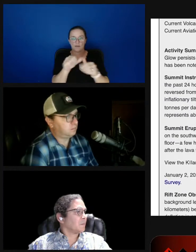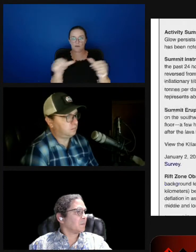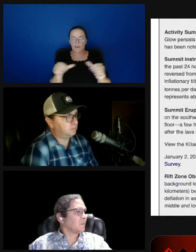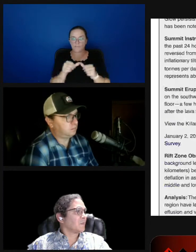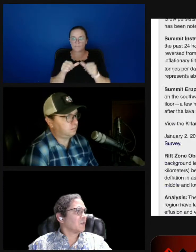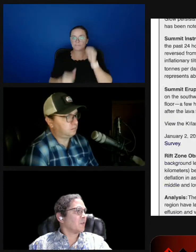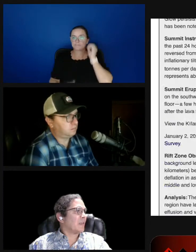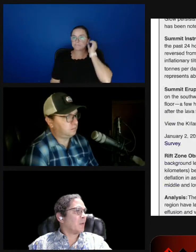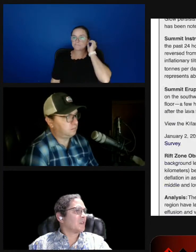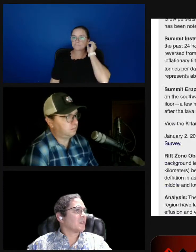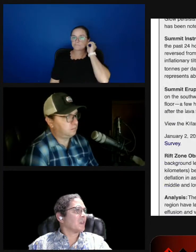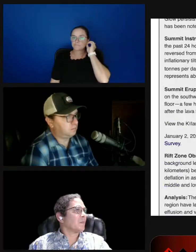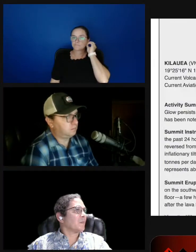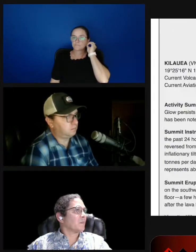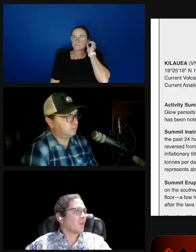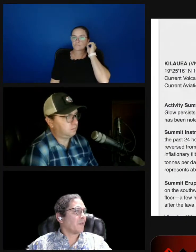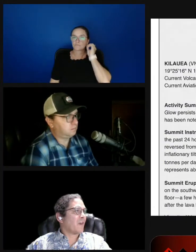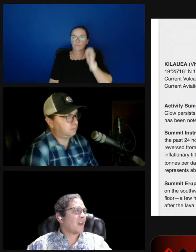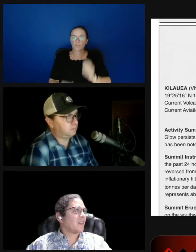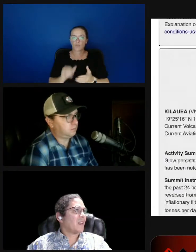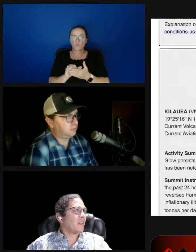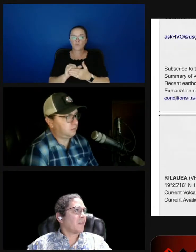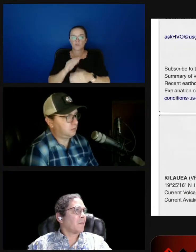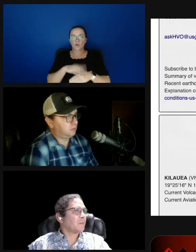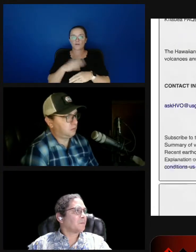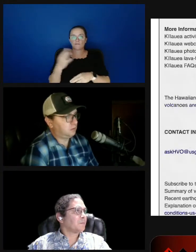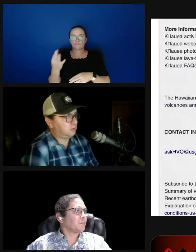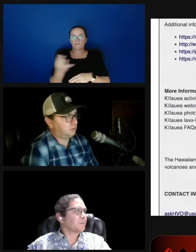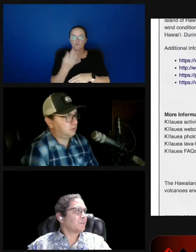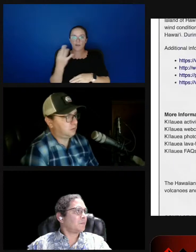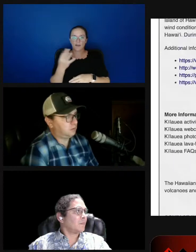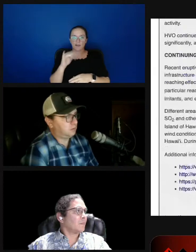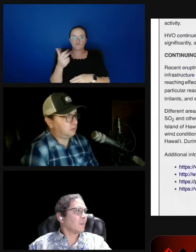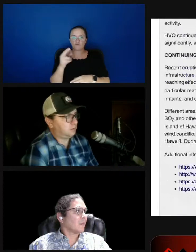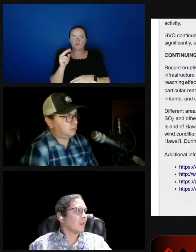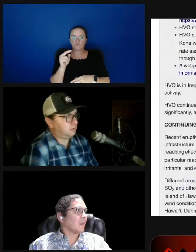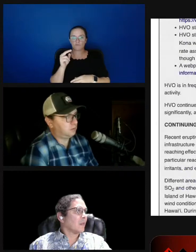Yep. So that was on Friday the 10th.